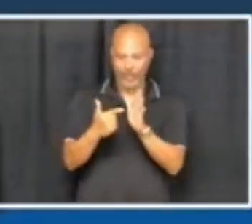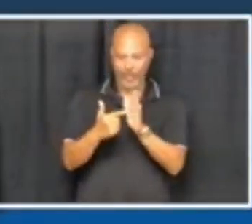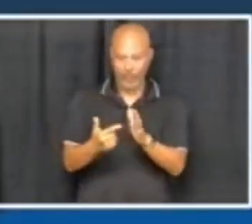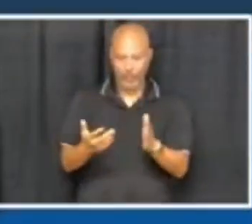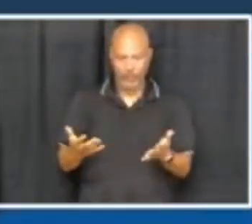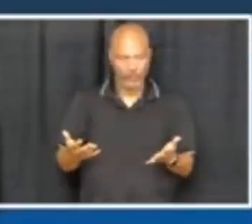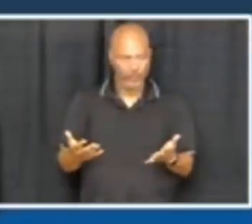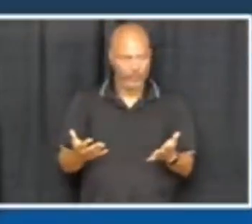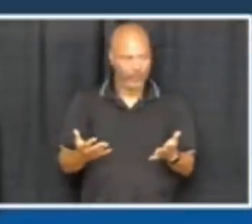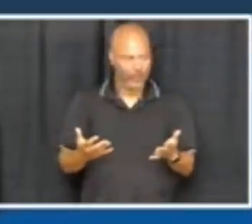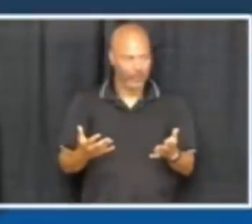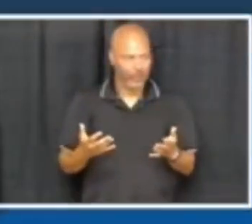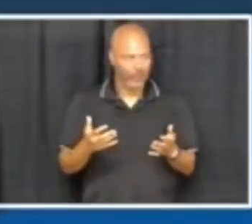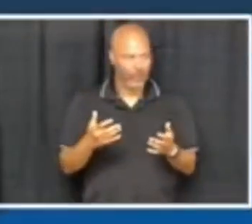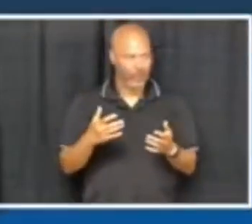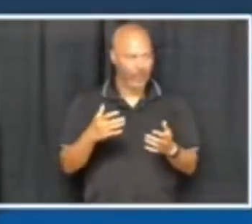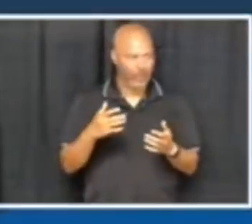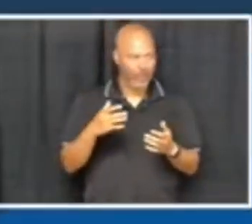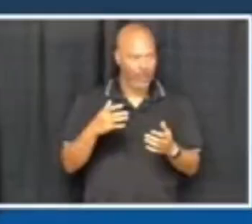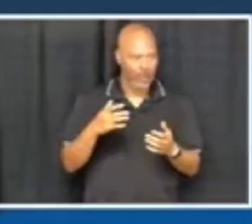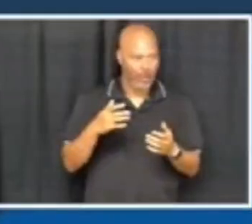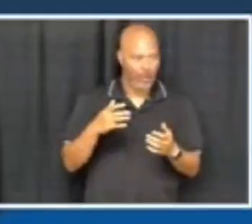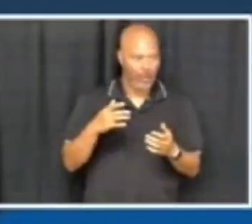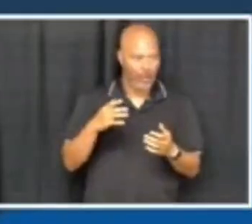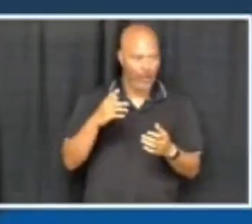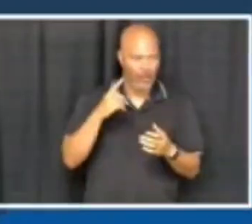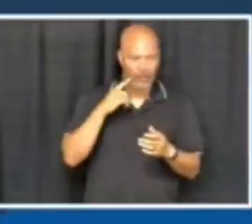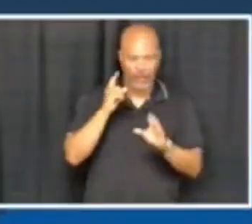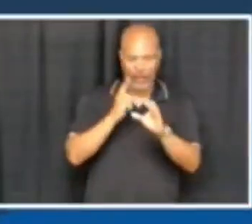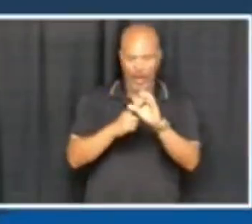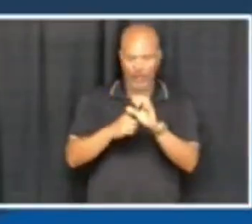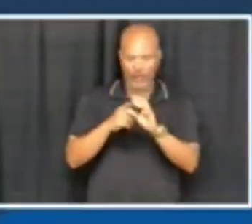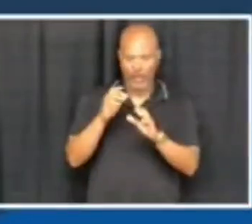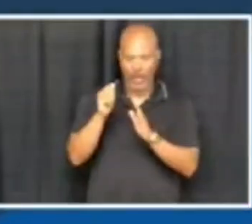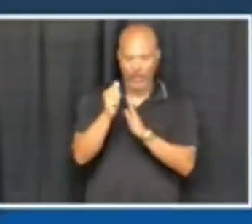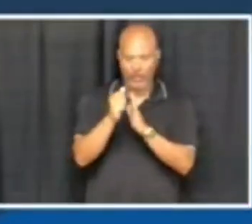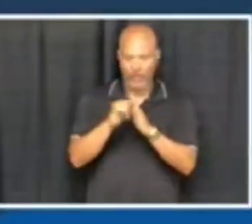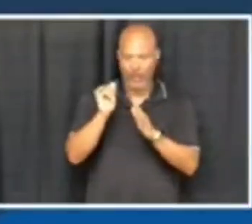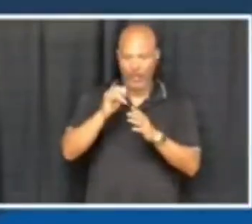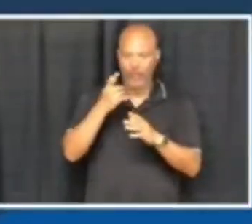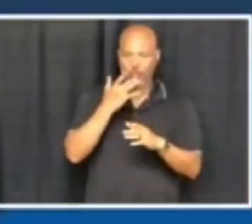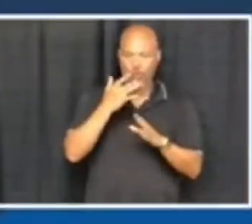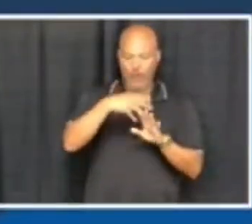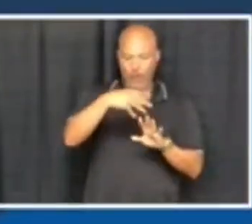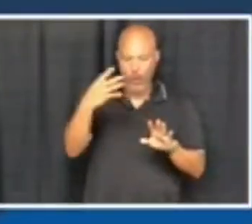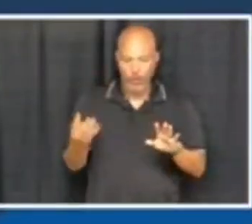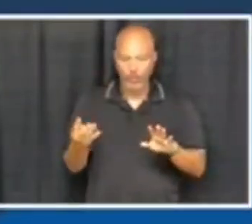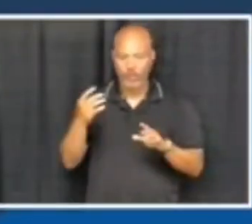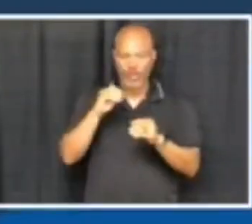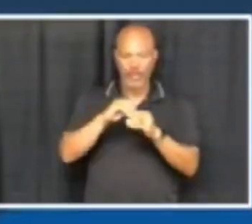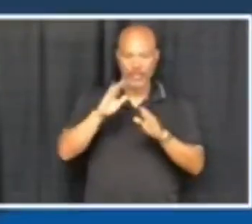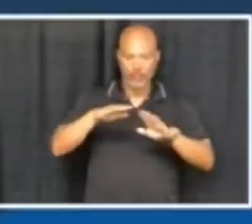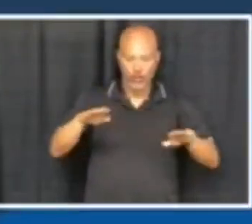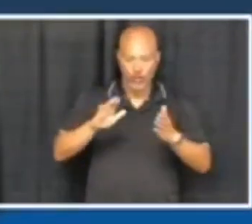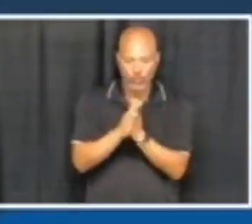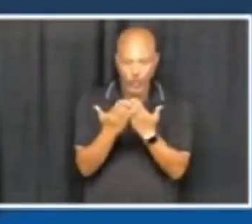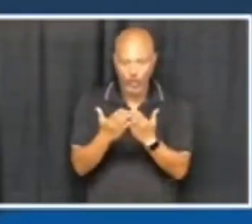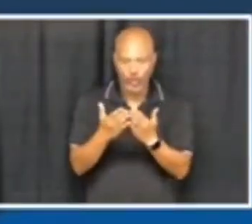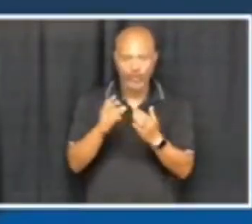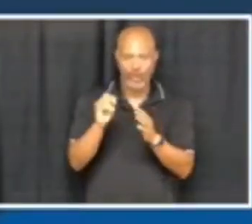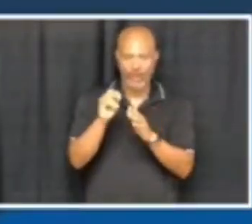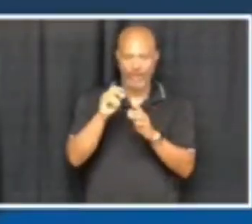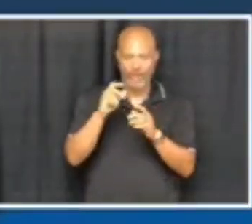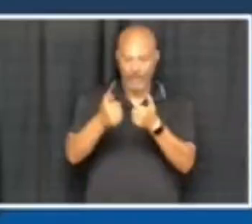of rainbows being just like the communist agenda, and the rainbows being in video games and children's books and all kinds of